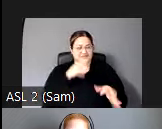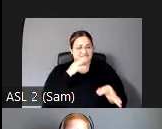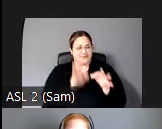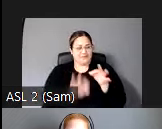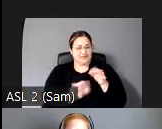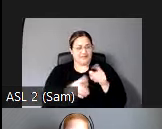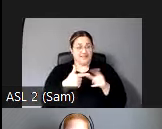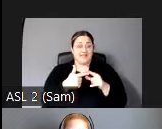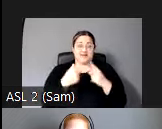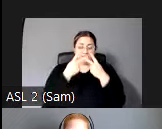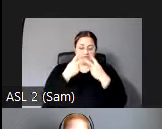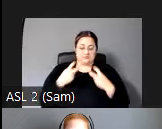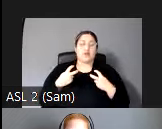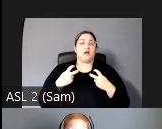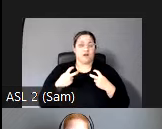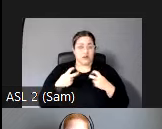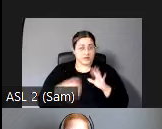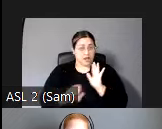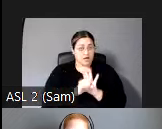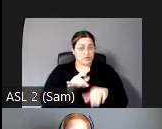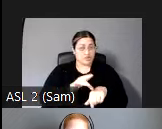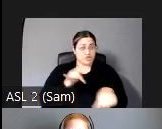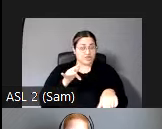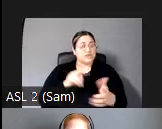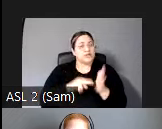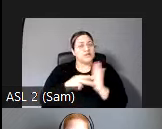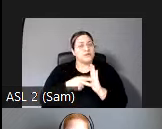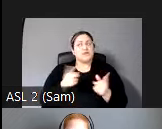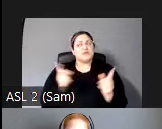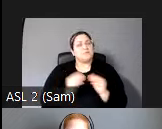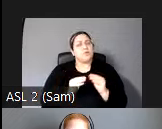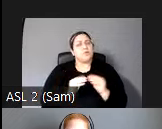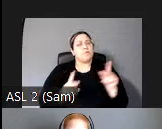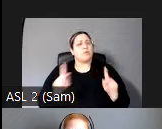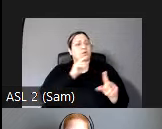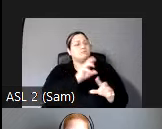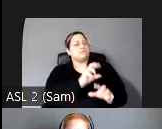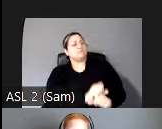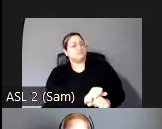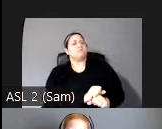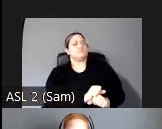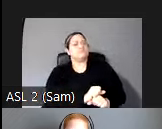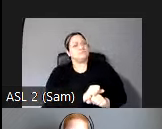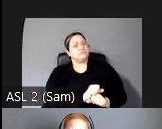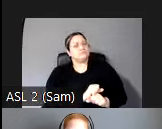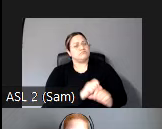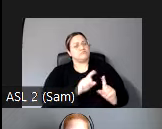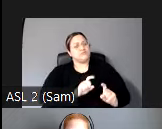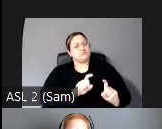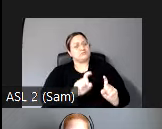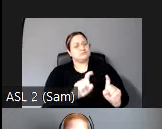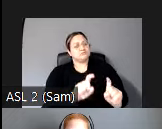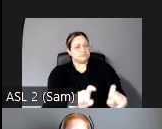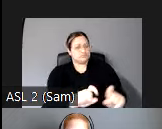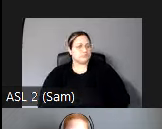a machine that reads your eyes and then get there's some things to think about here. Let's make an appointment to the